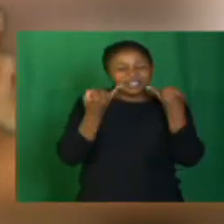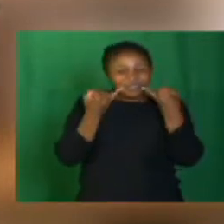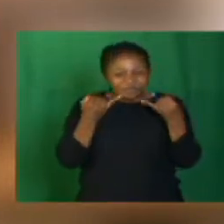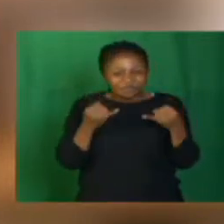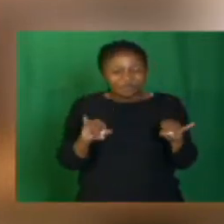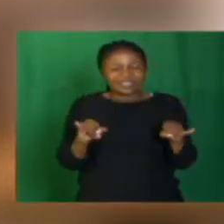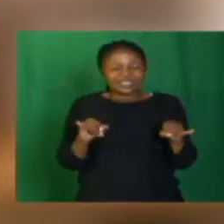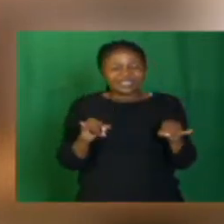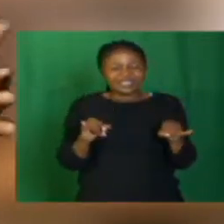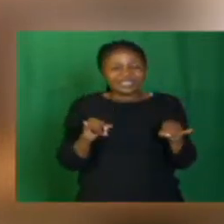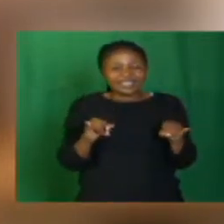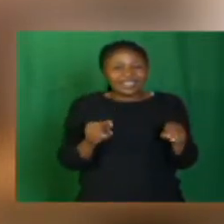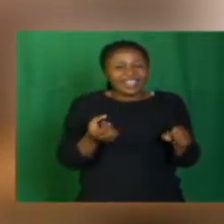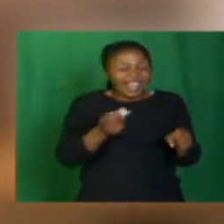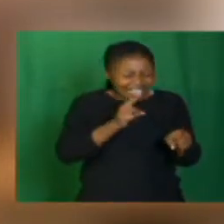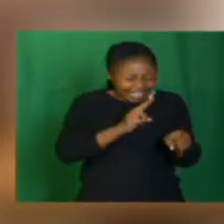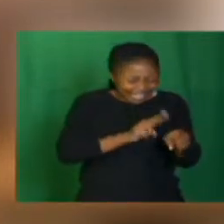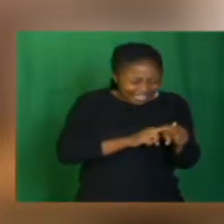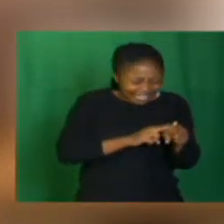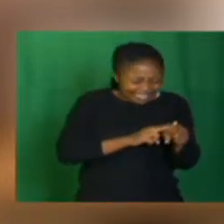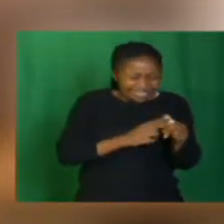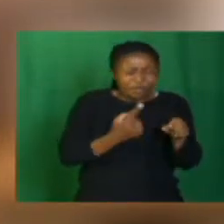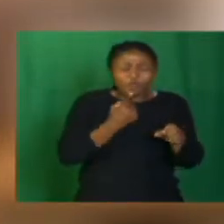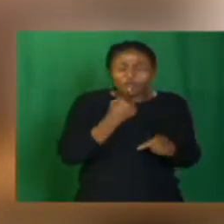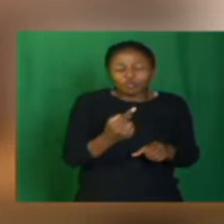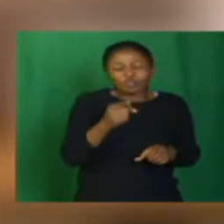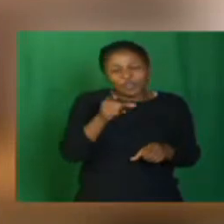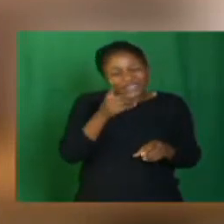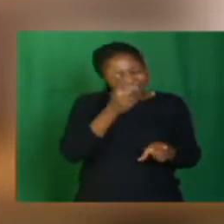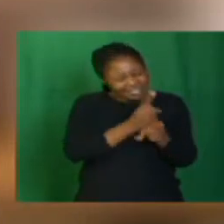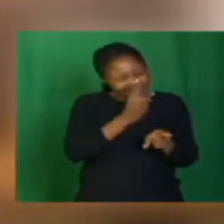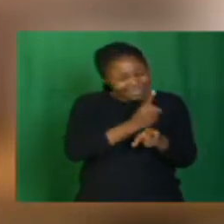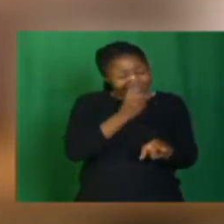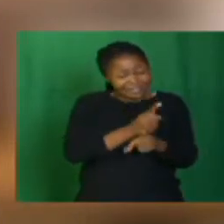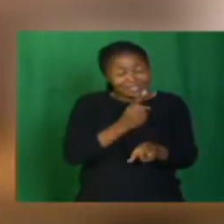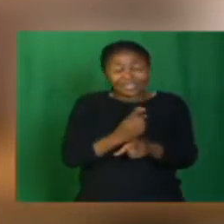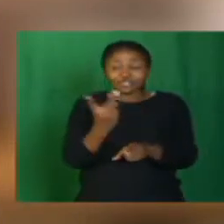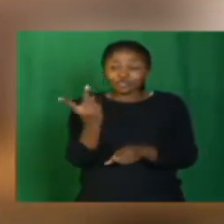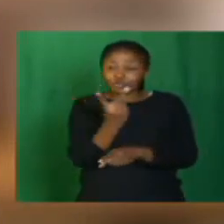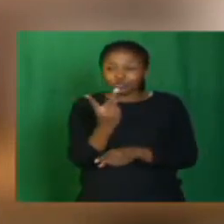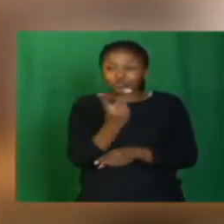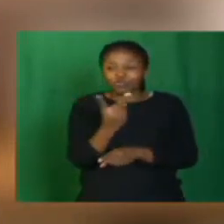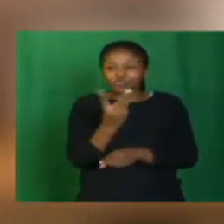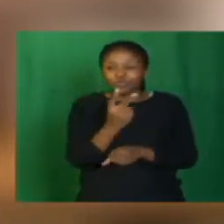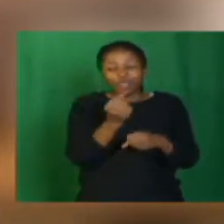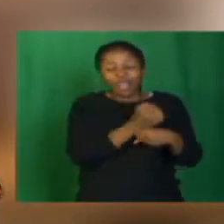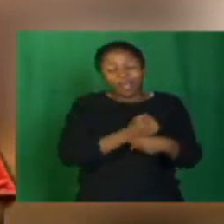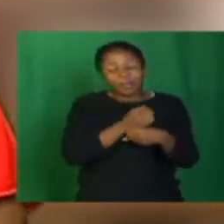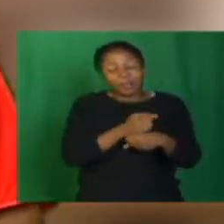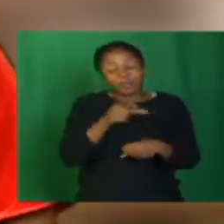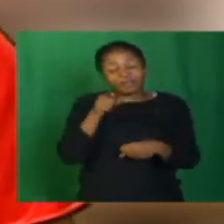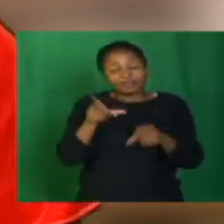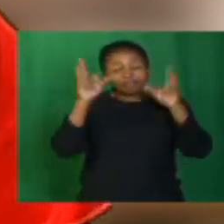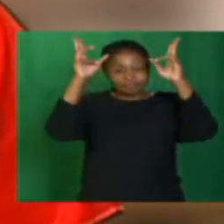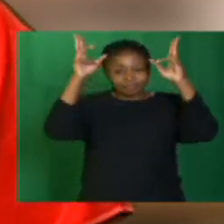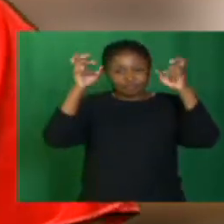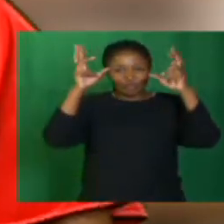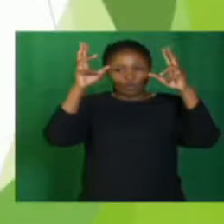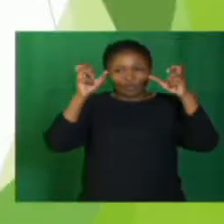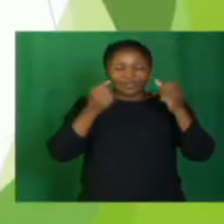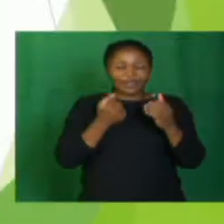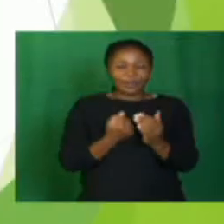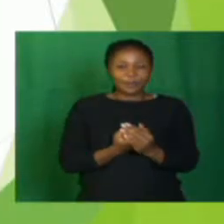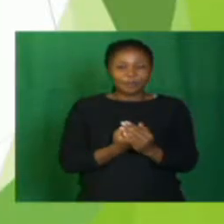state that you're going to discuss both angles of the what? Of the topic. Here is the